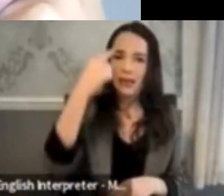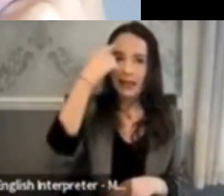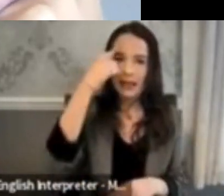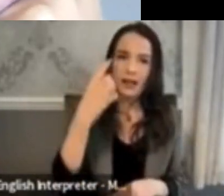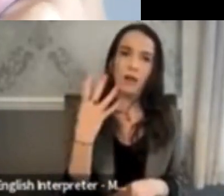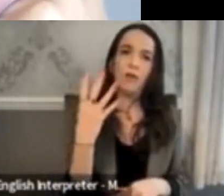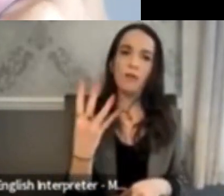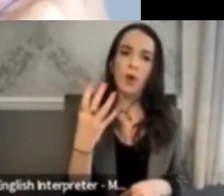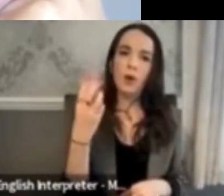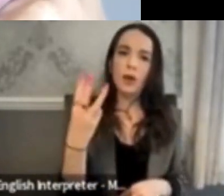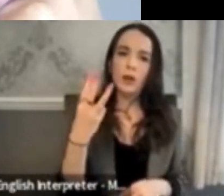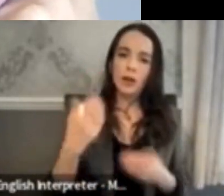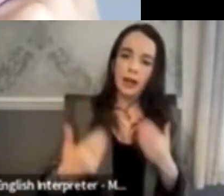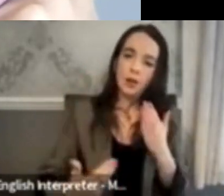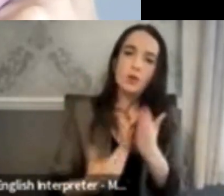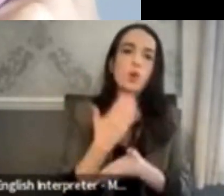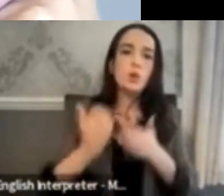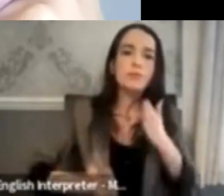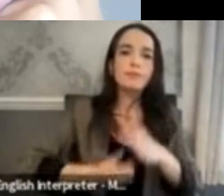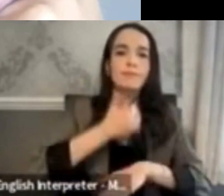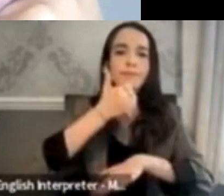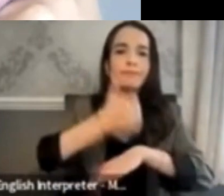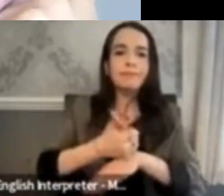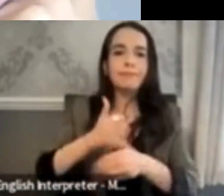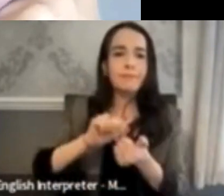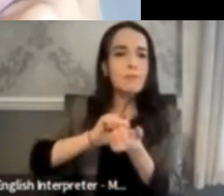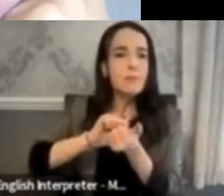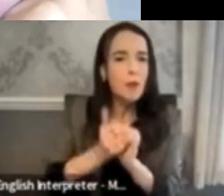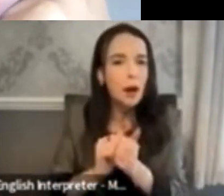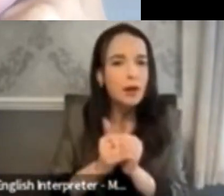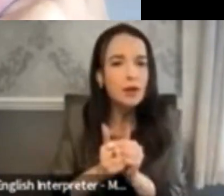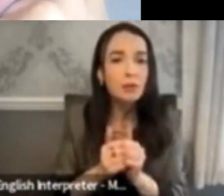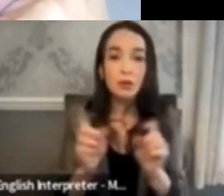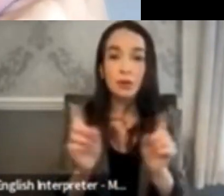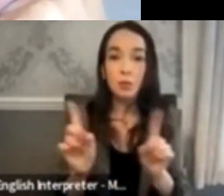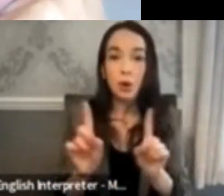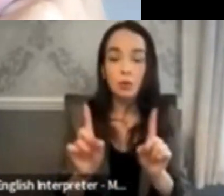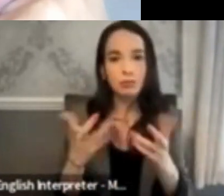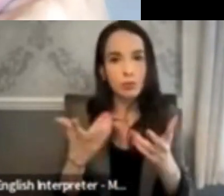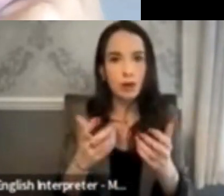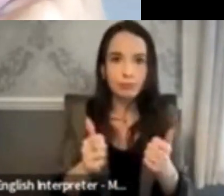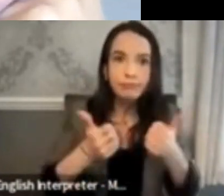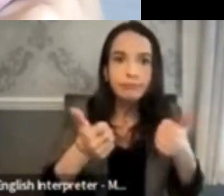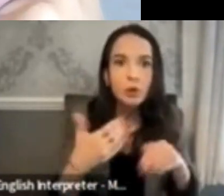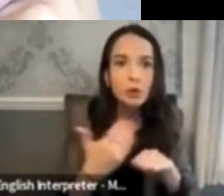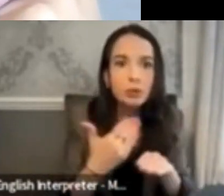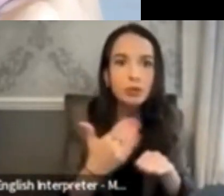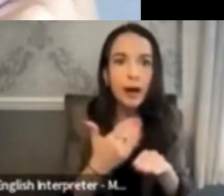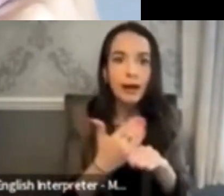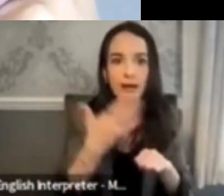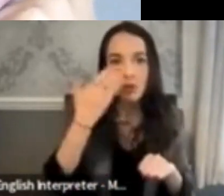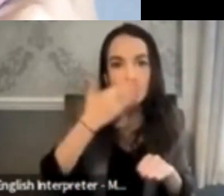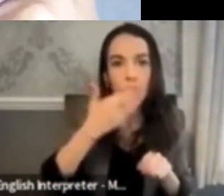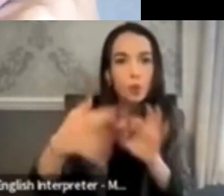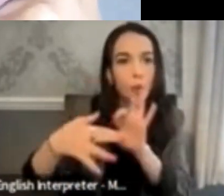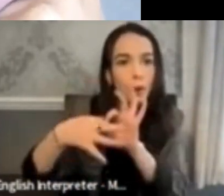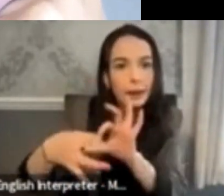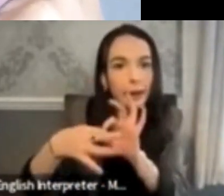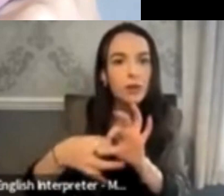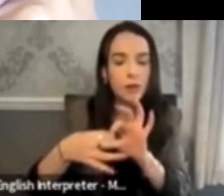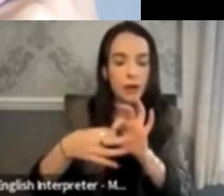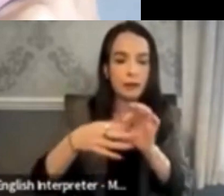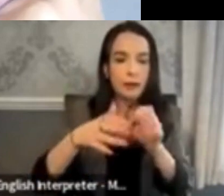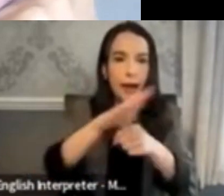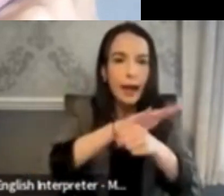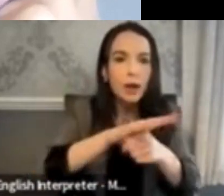newly established partnerships is about being able to scale existing good practice on school engagement across a wider area